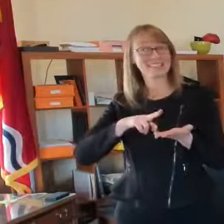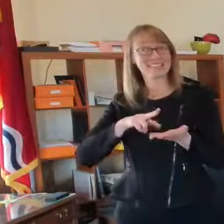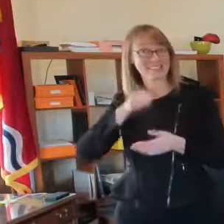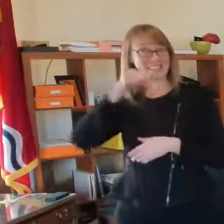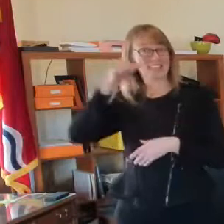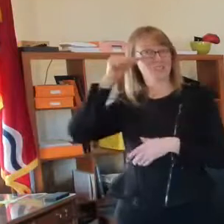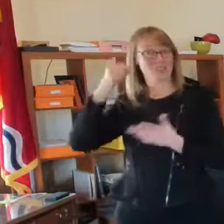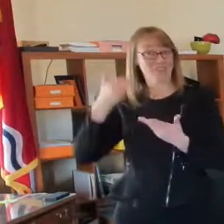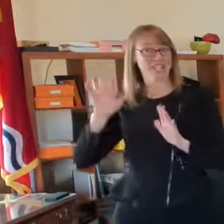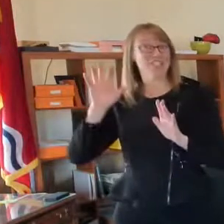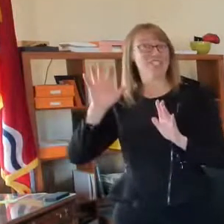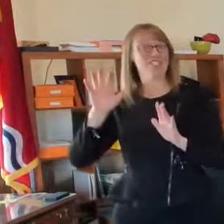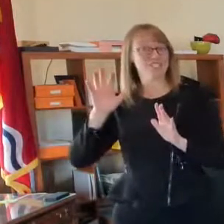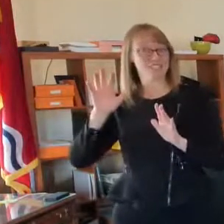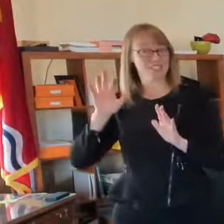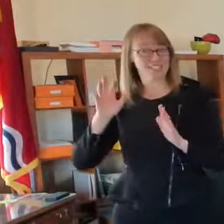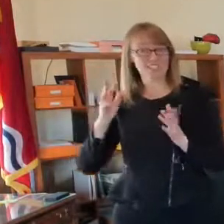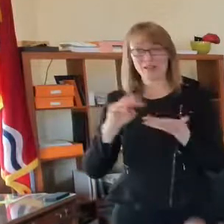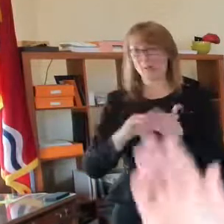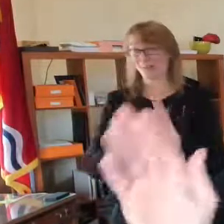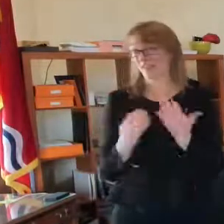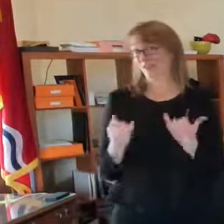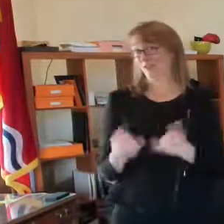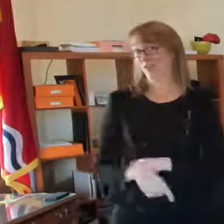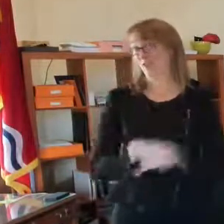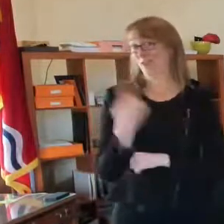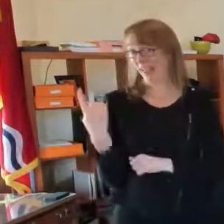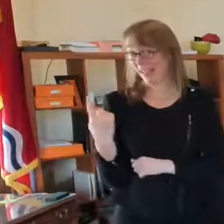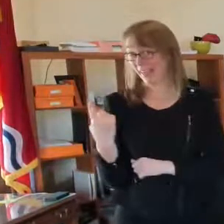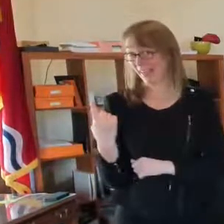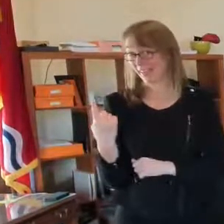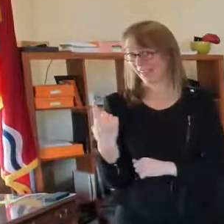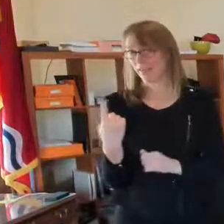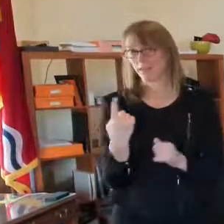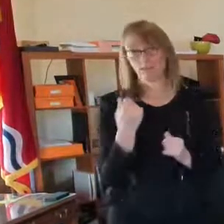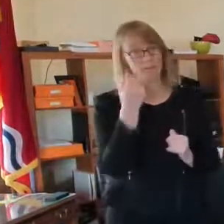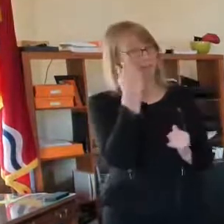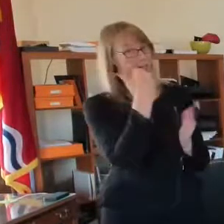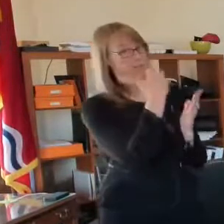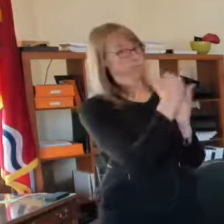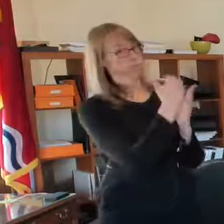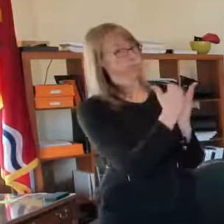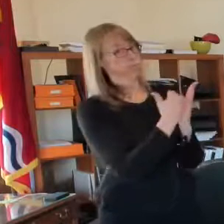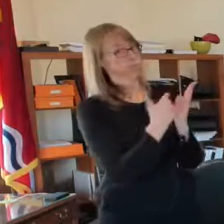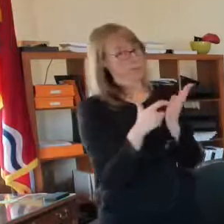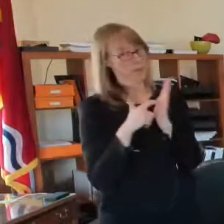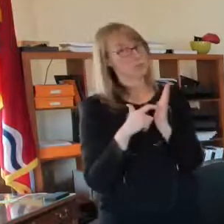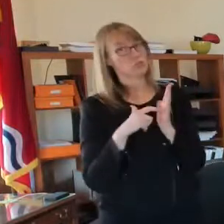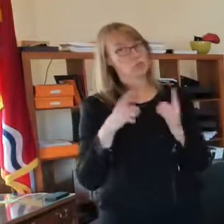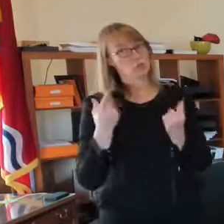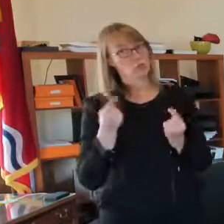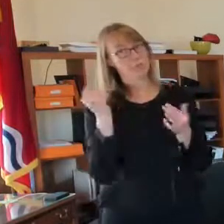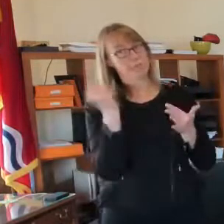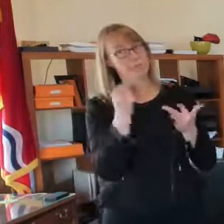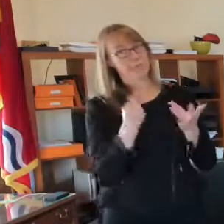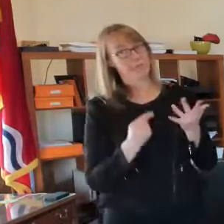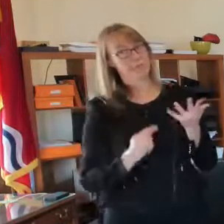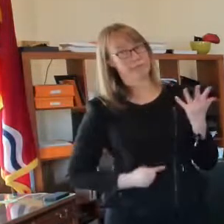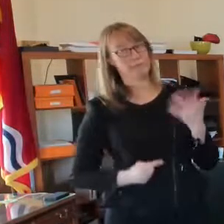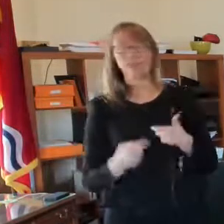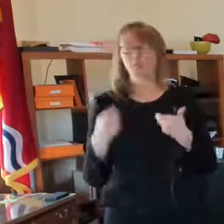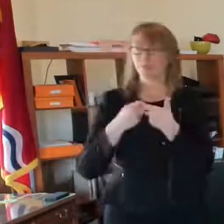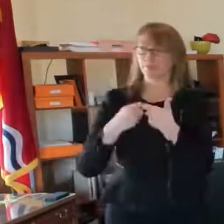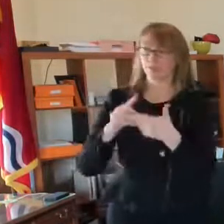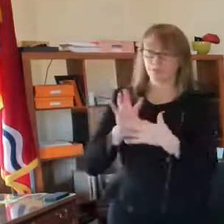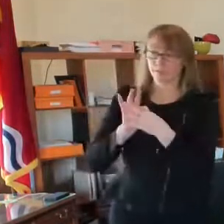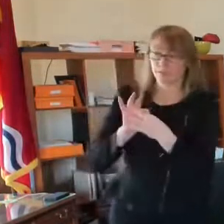And so that means today, and there's a long list of things that are being done. Utilities are being connected, and the